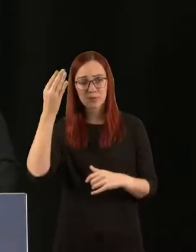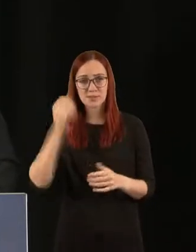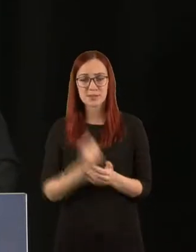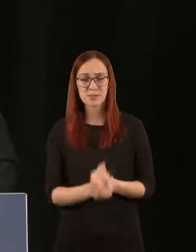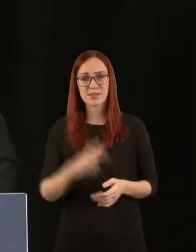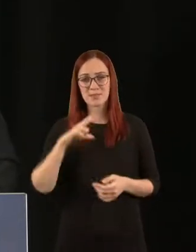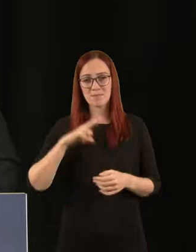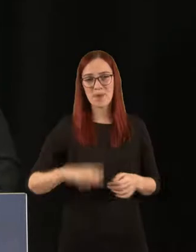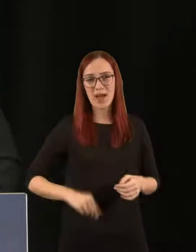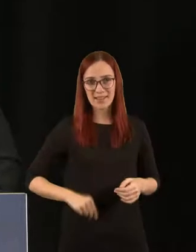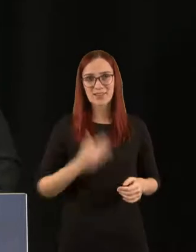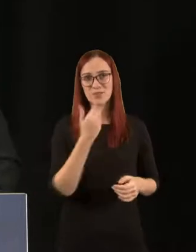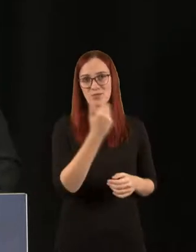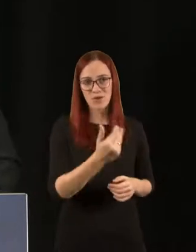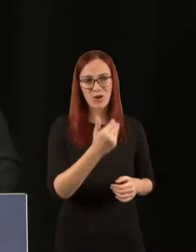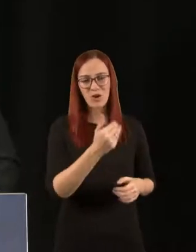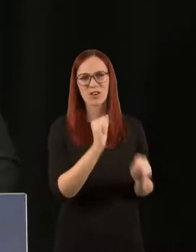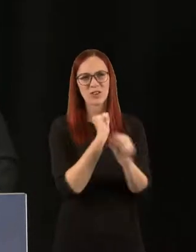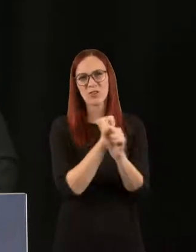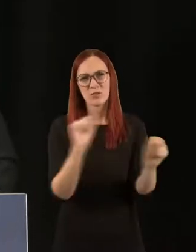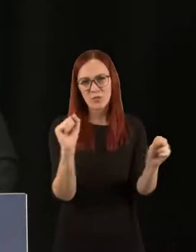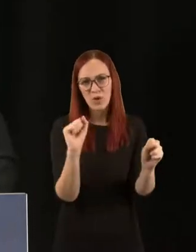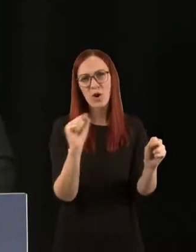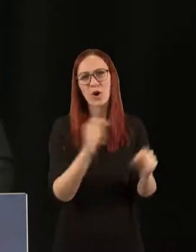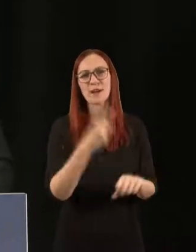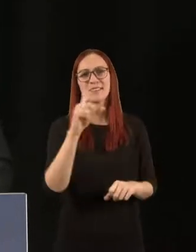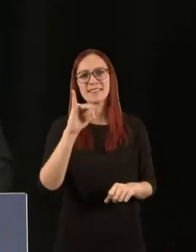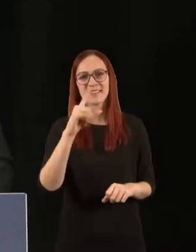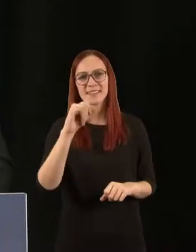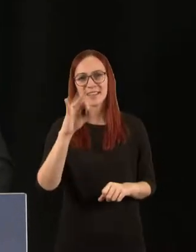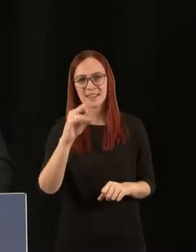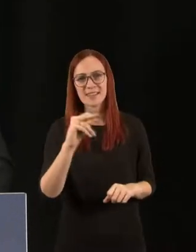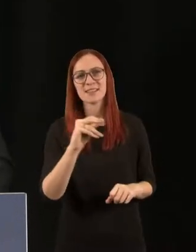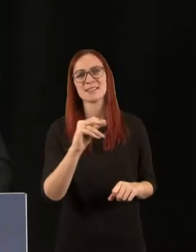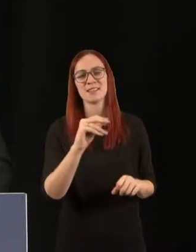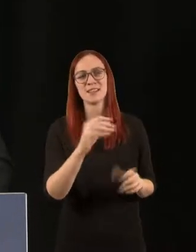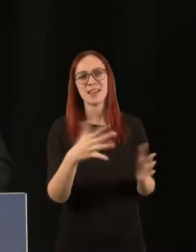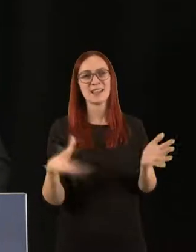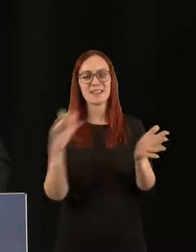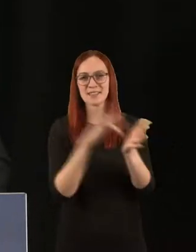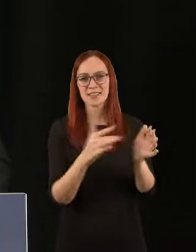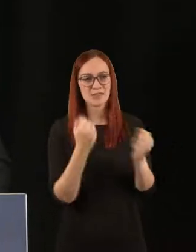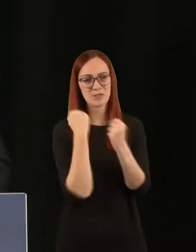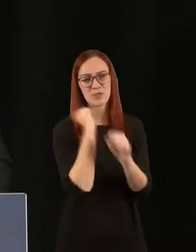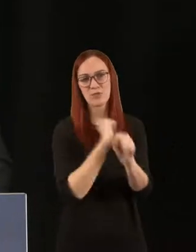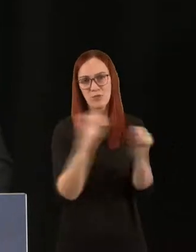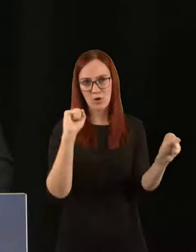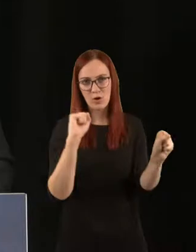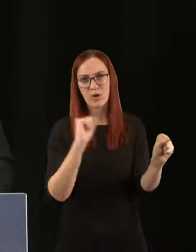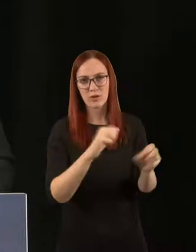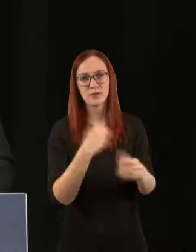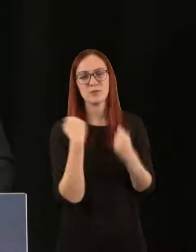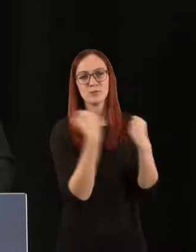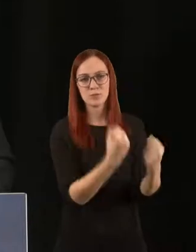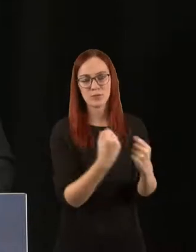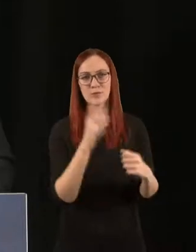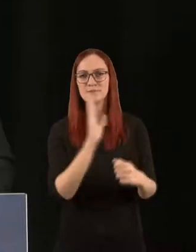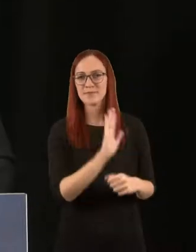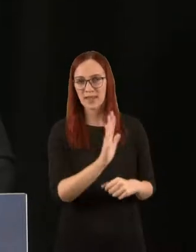refuse coal, other towns can follow this example. Well, we